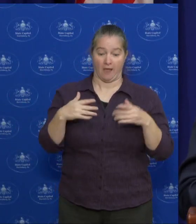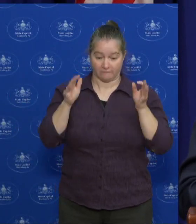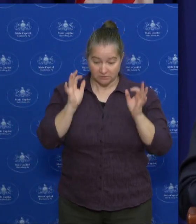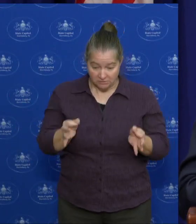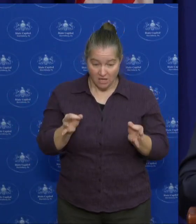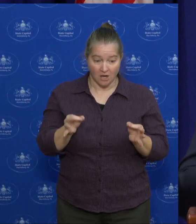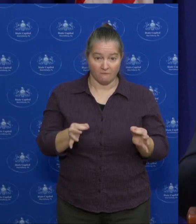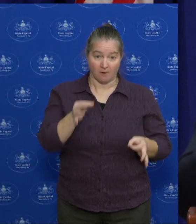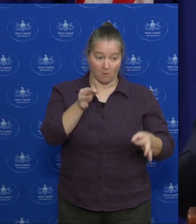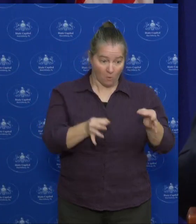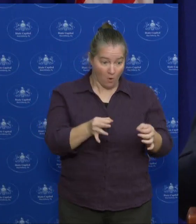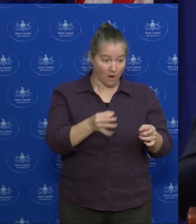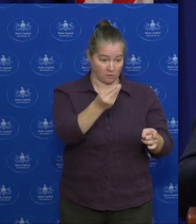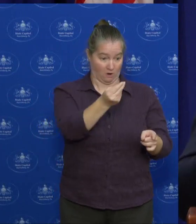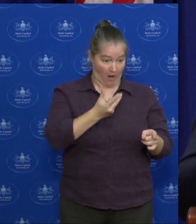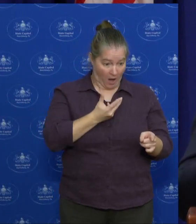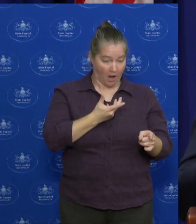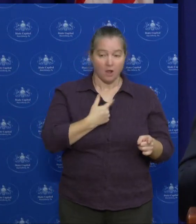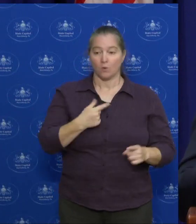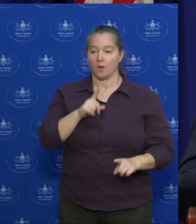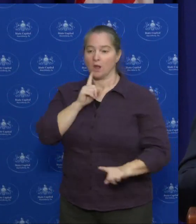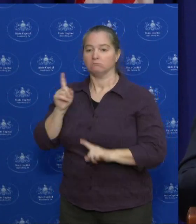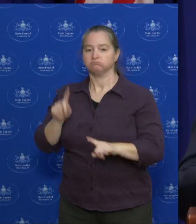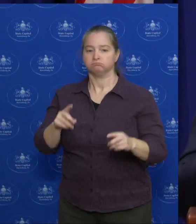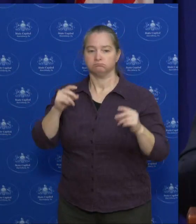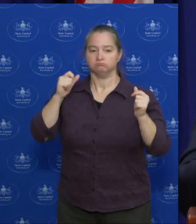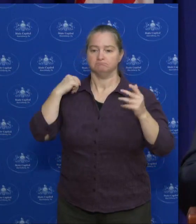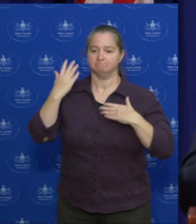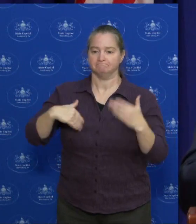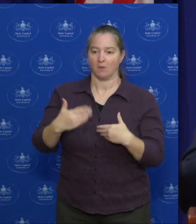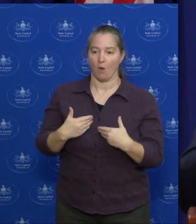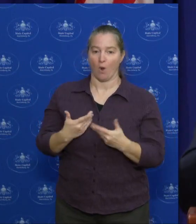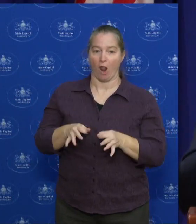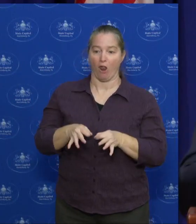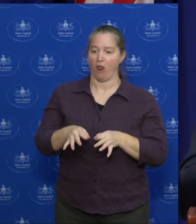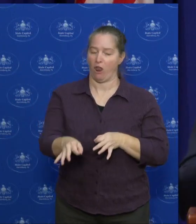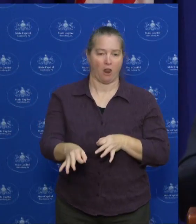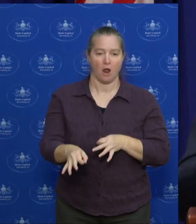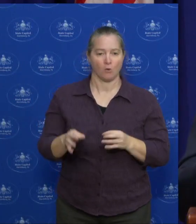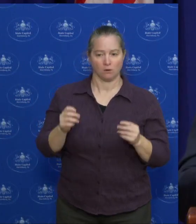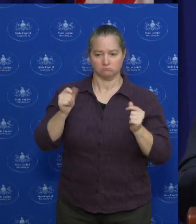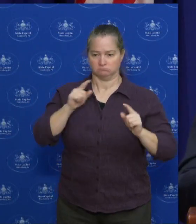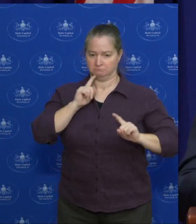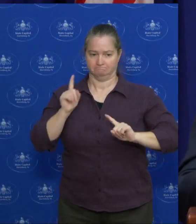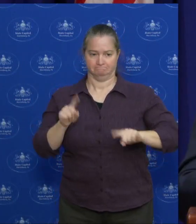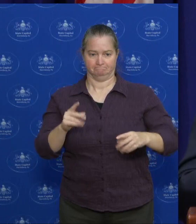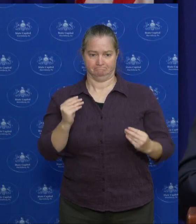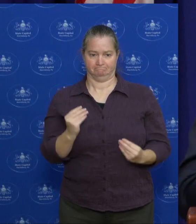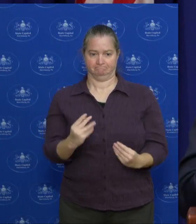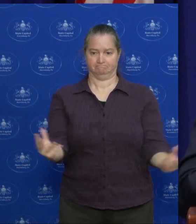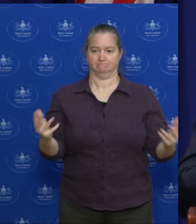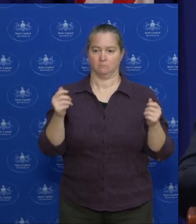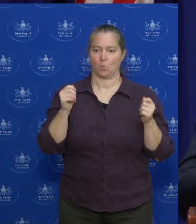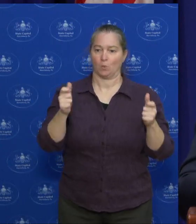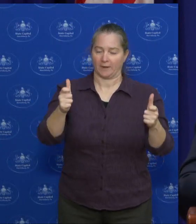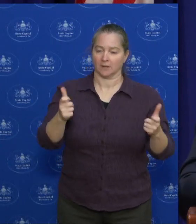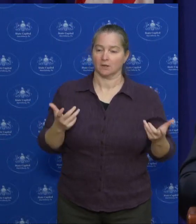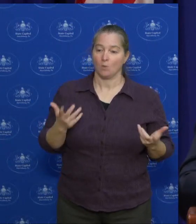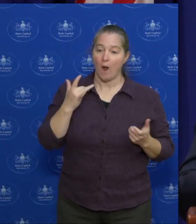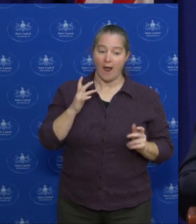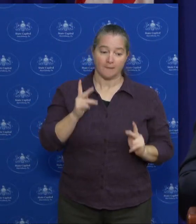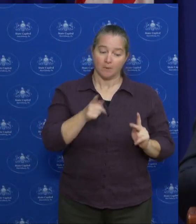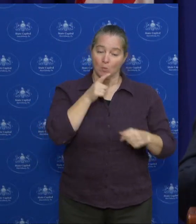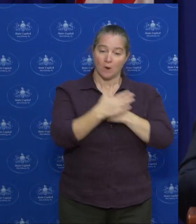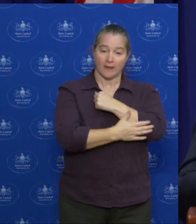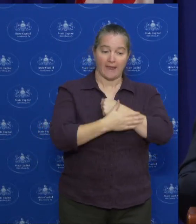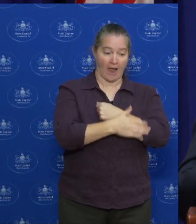it's really a matter of responding expeditiously to make sure that we can issue it as quickly as possible, because election